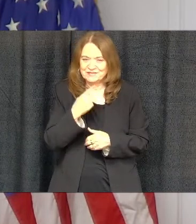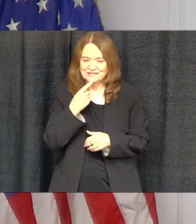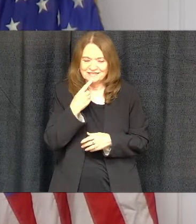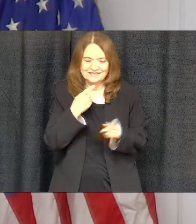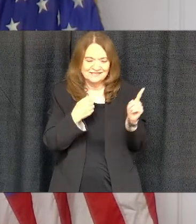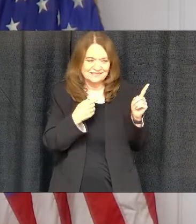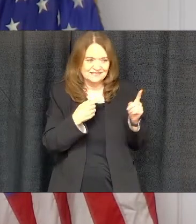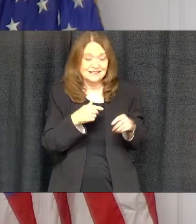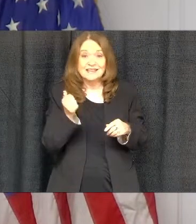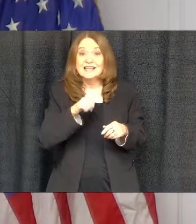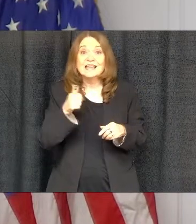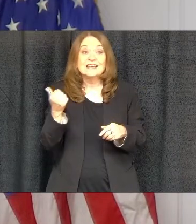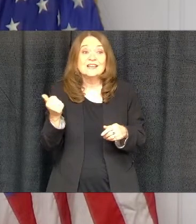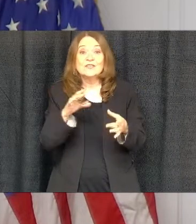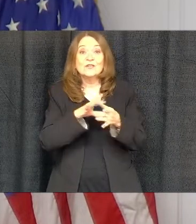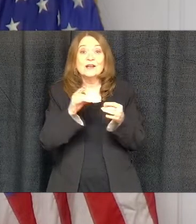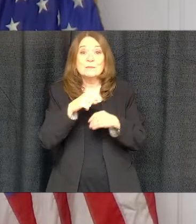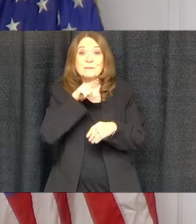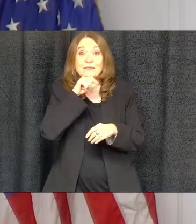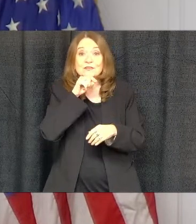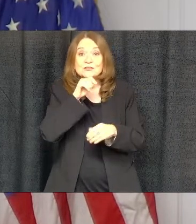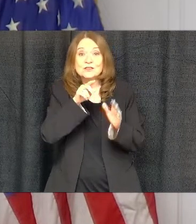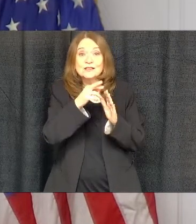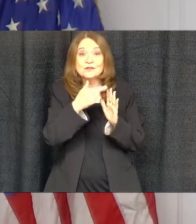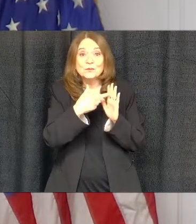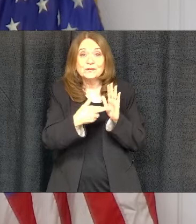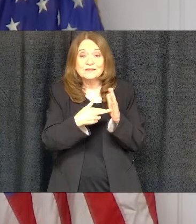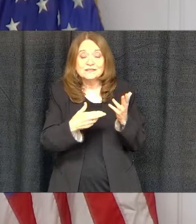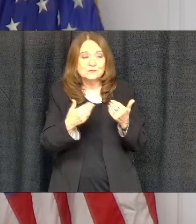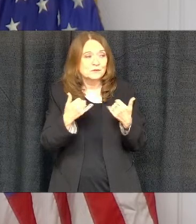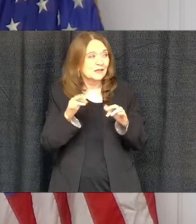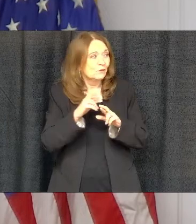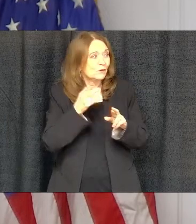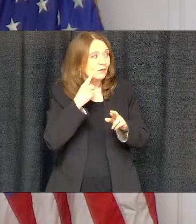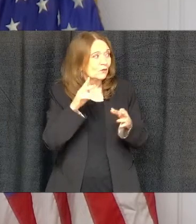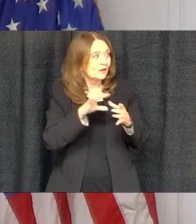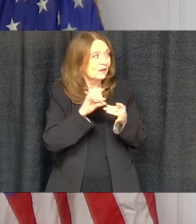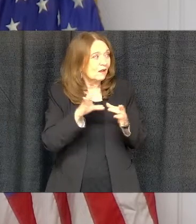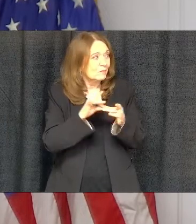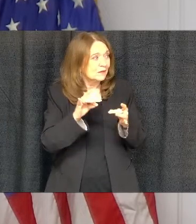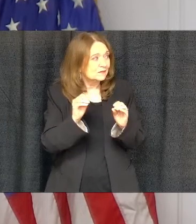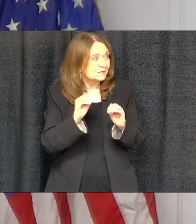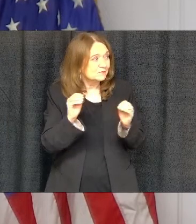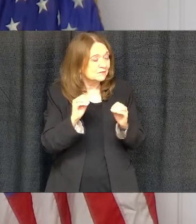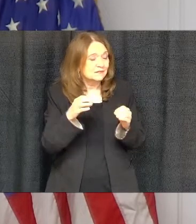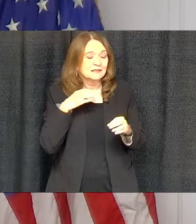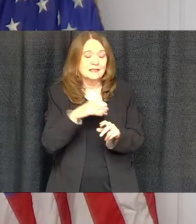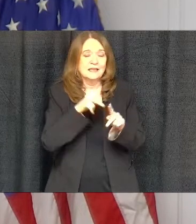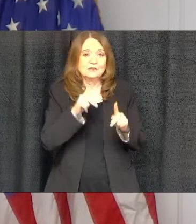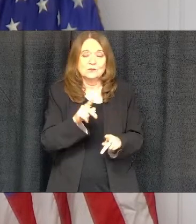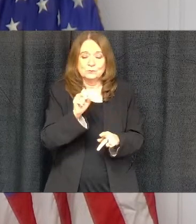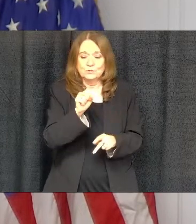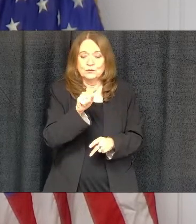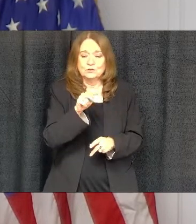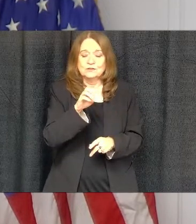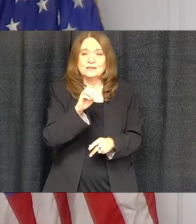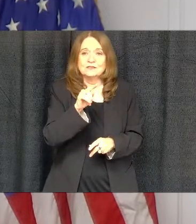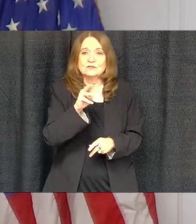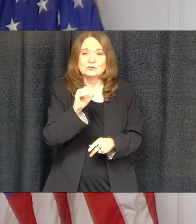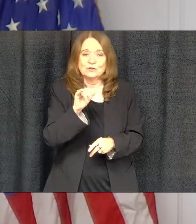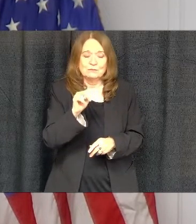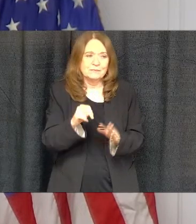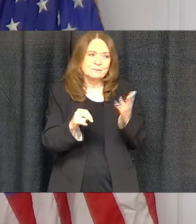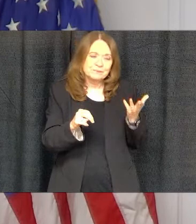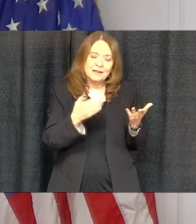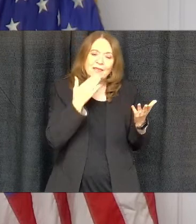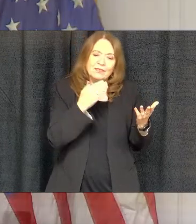ordinance? We are now ready for mayor and council member comments. Anyone have a comment? Councilperson Streetman, you're recognized. Thank you, Mayor. Of course,